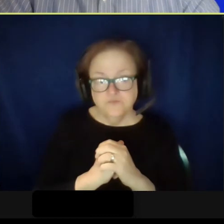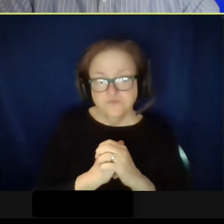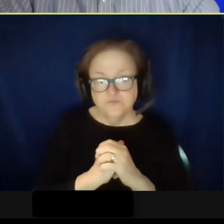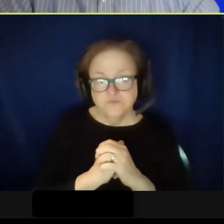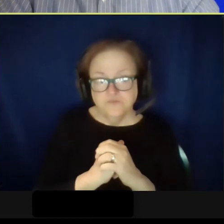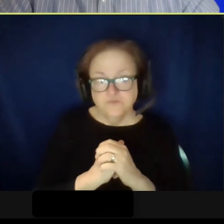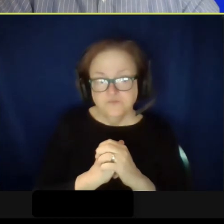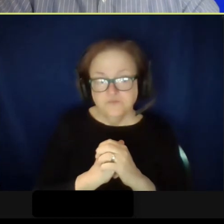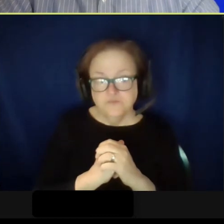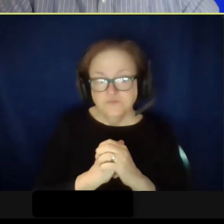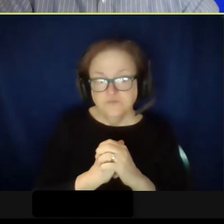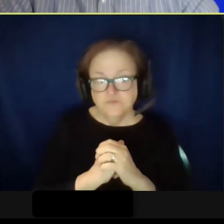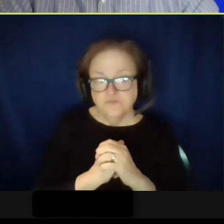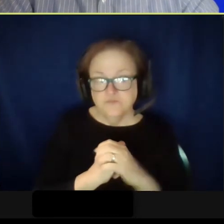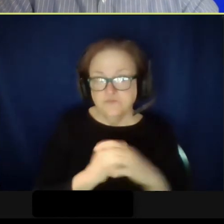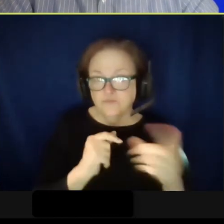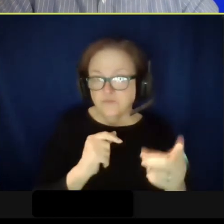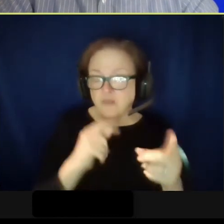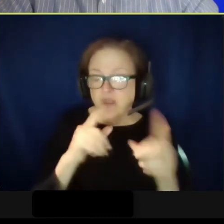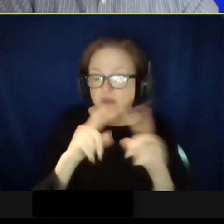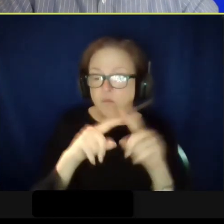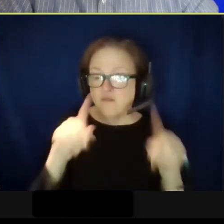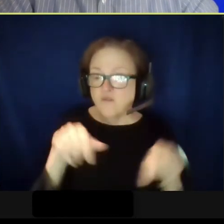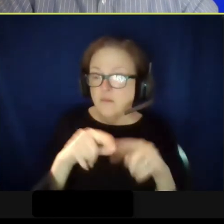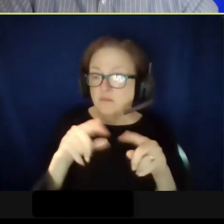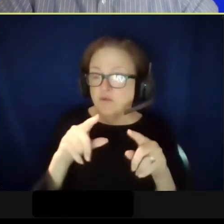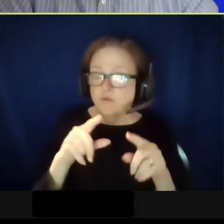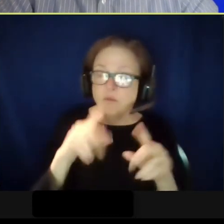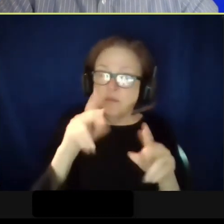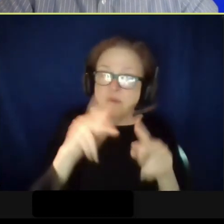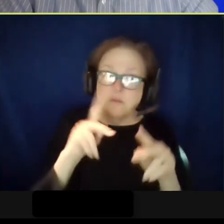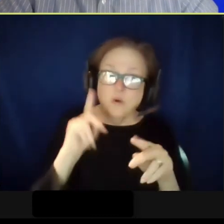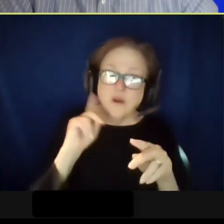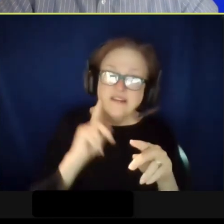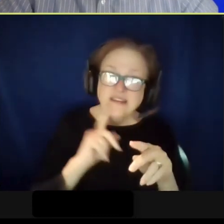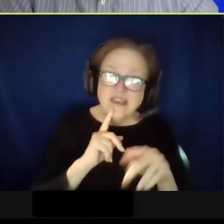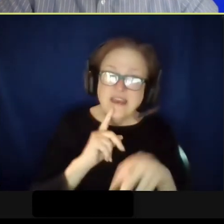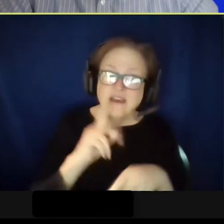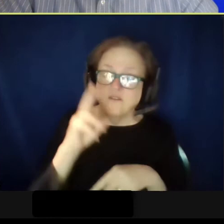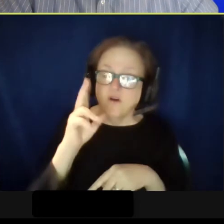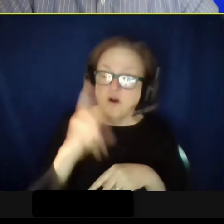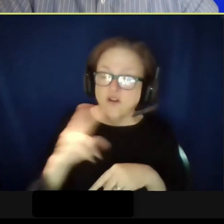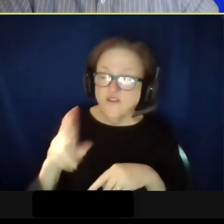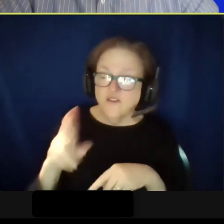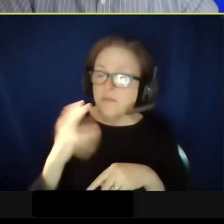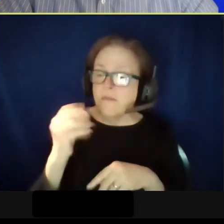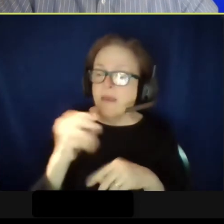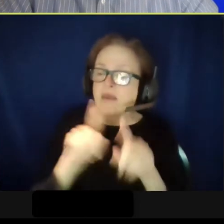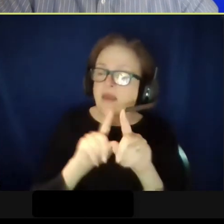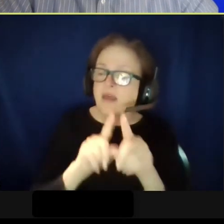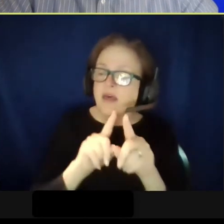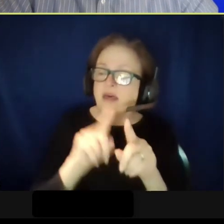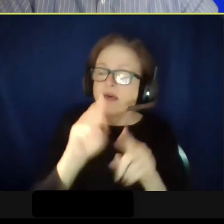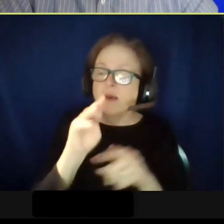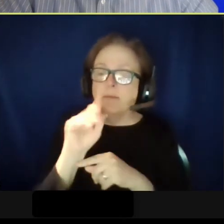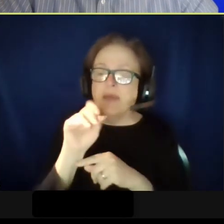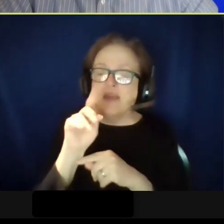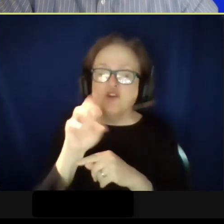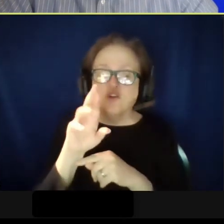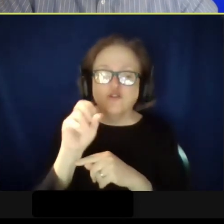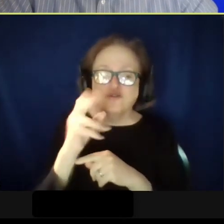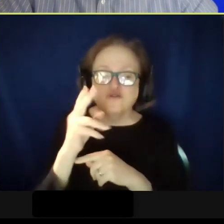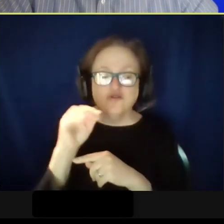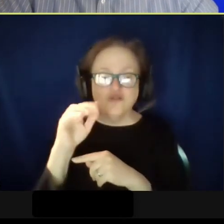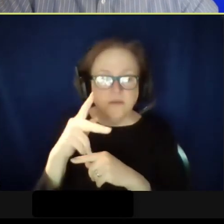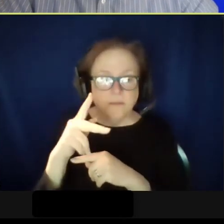If we frame having access to peers and adults who are Deaf or hard of hearing as a form of a mentorship, we can then start defining the true